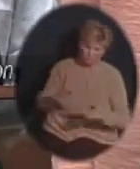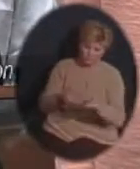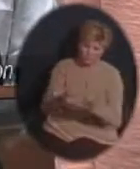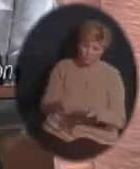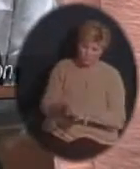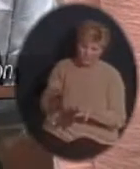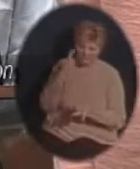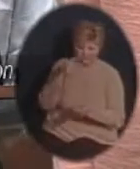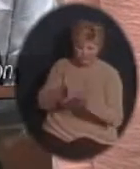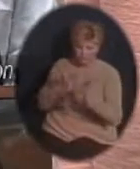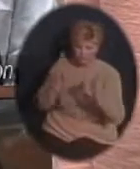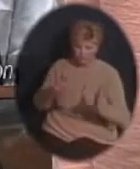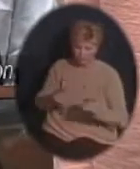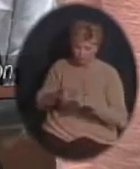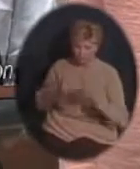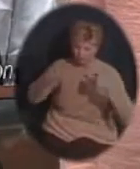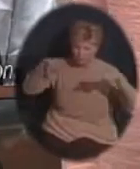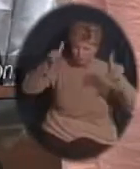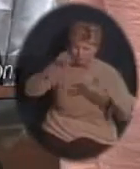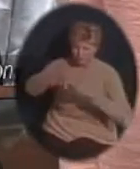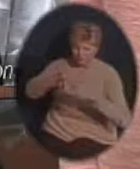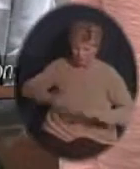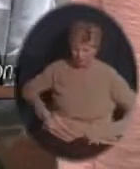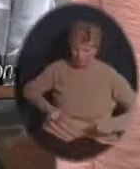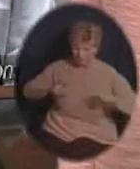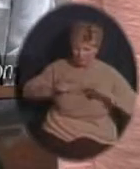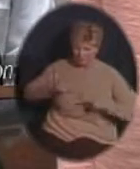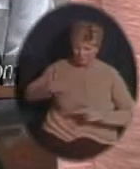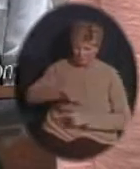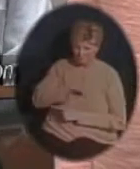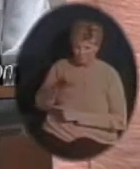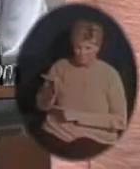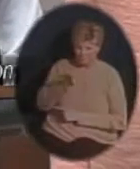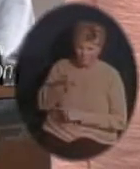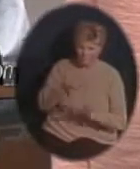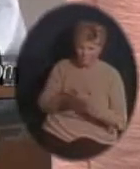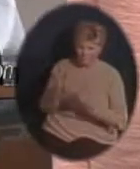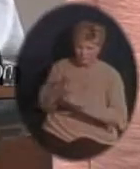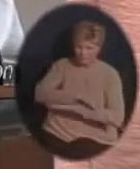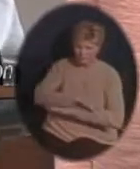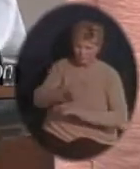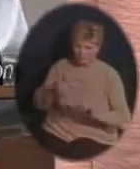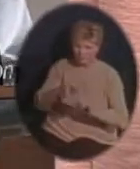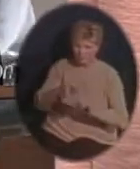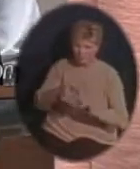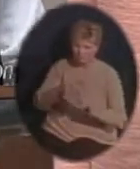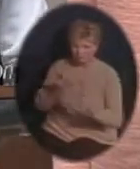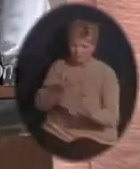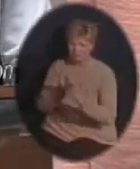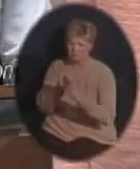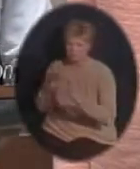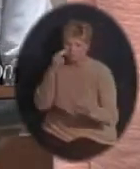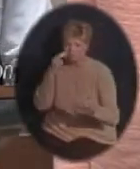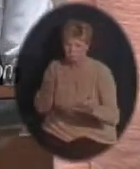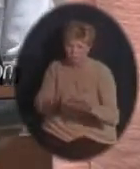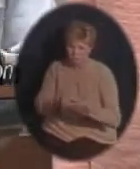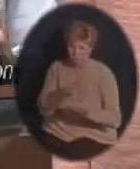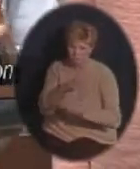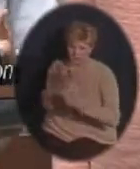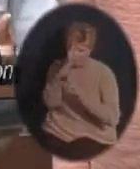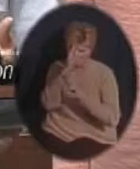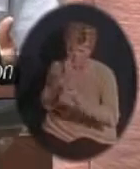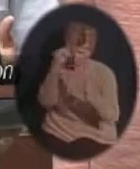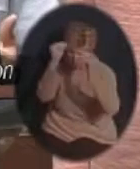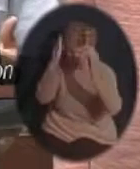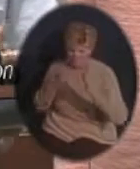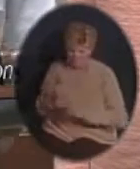choose this day to specifically honor teachers and recognize the lasting contributions they make in our lives.